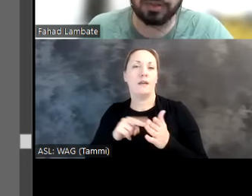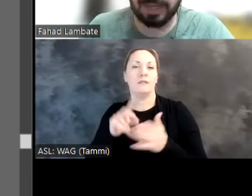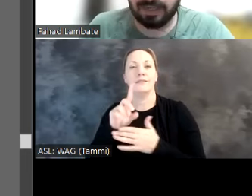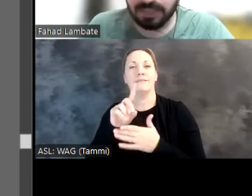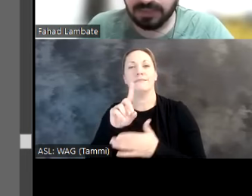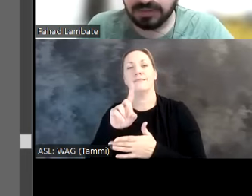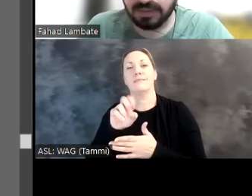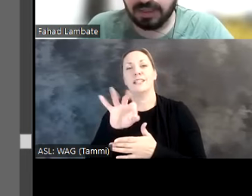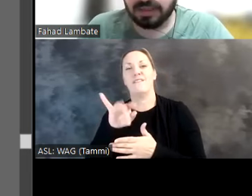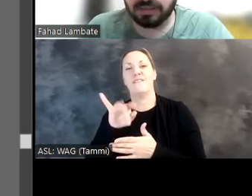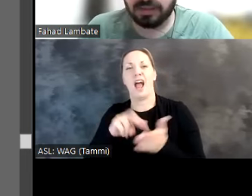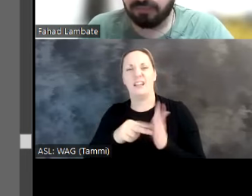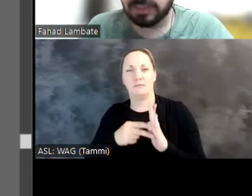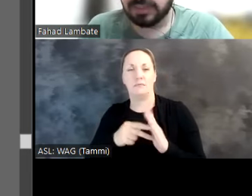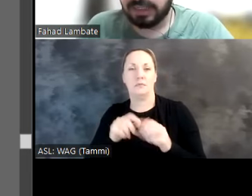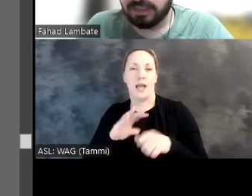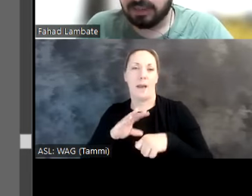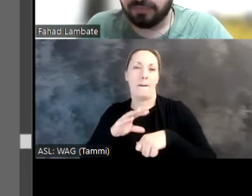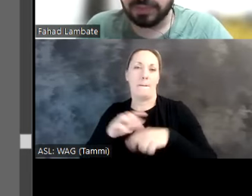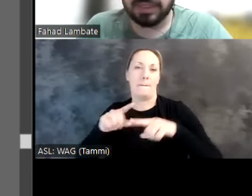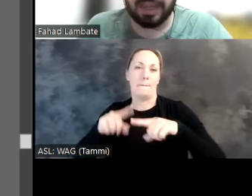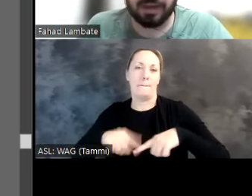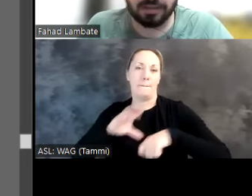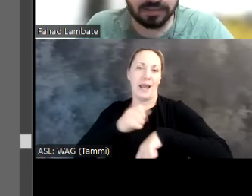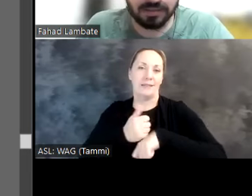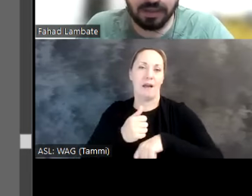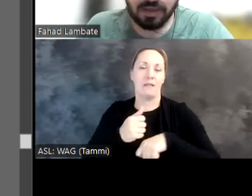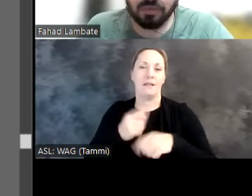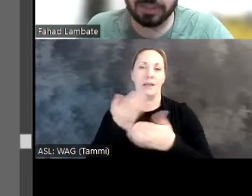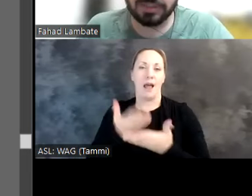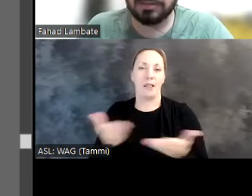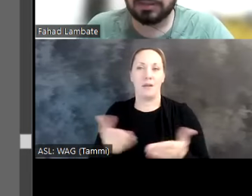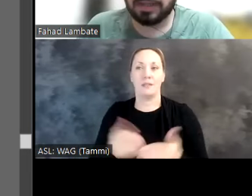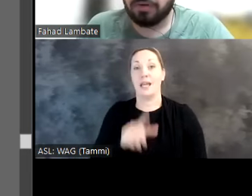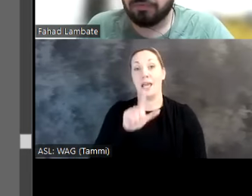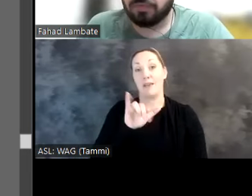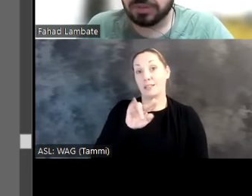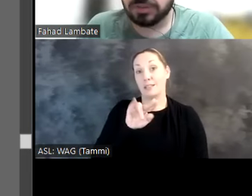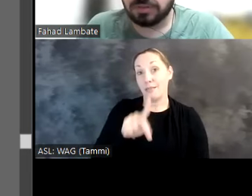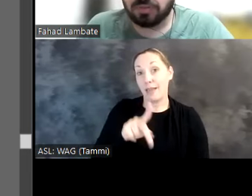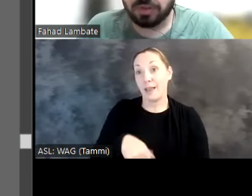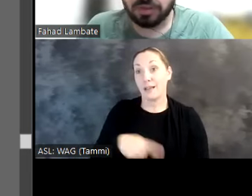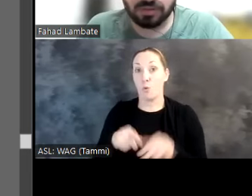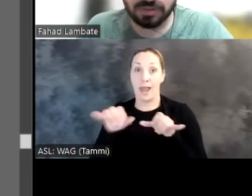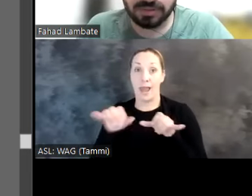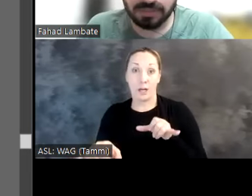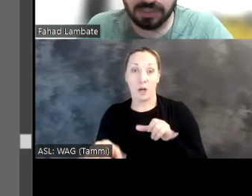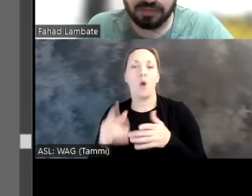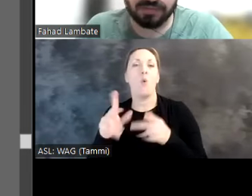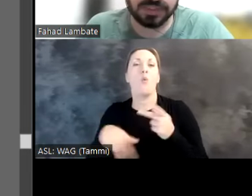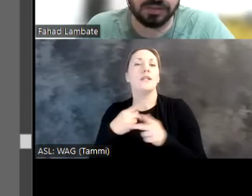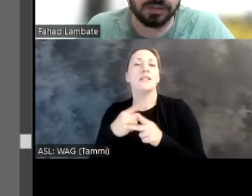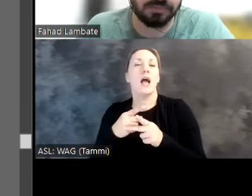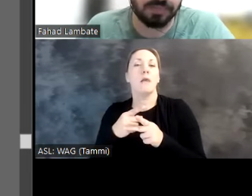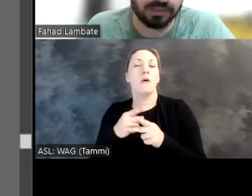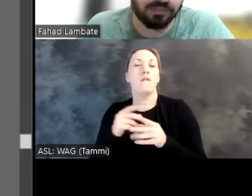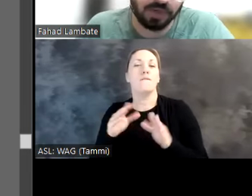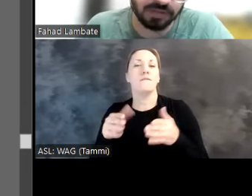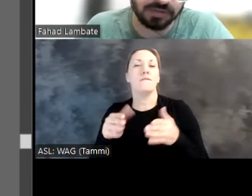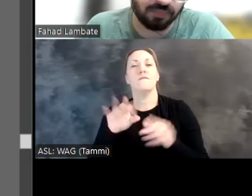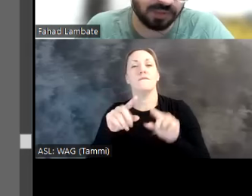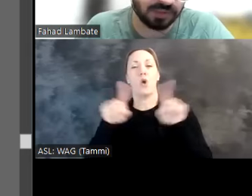based on the elements, like if it's a link or if it's an anchor, what is the kind of focus you want to display. If it's a